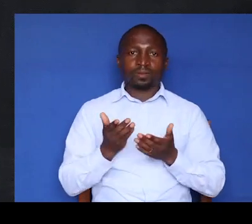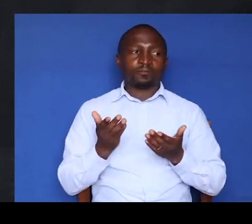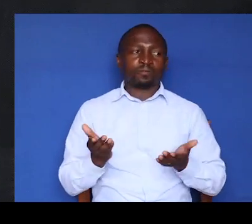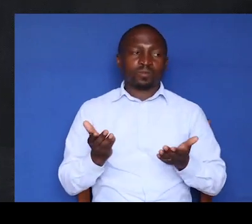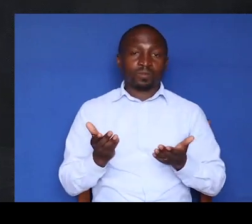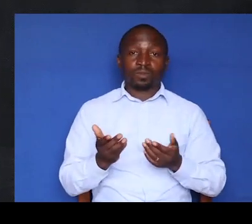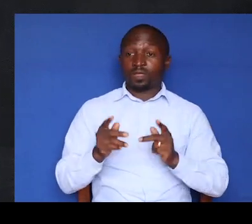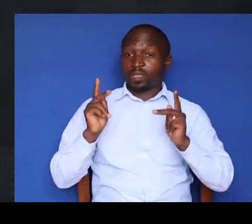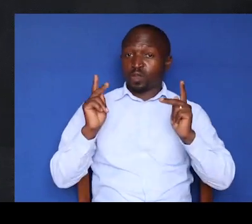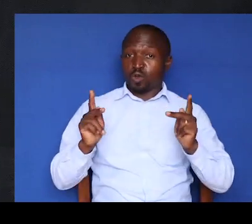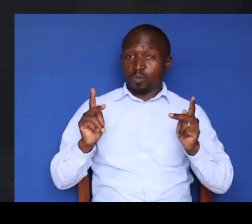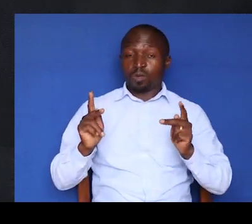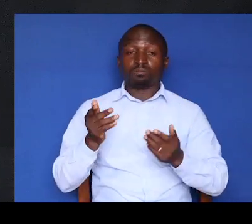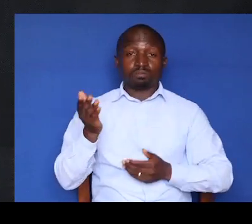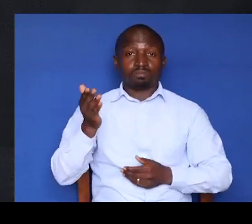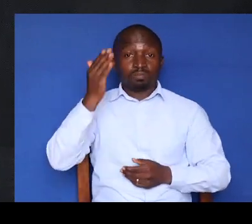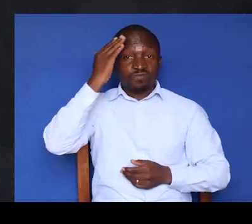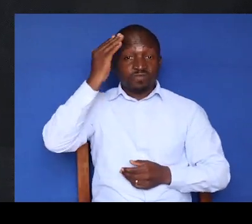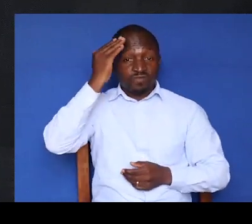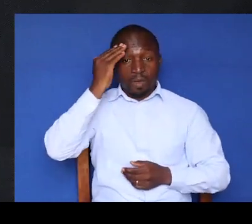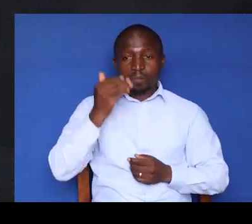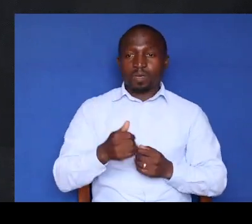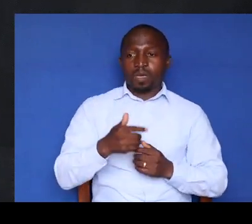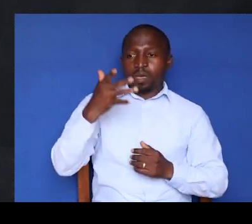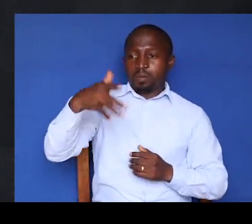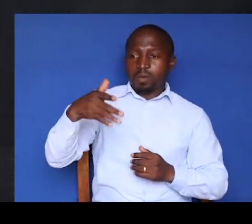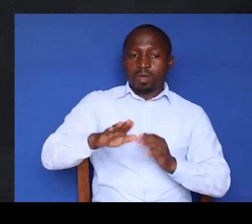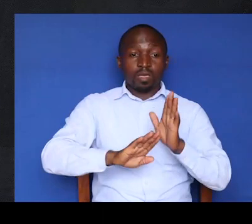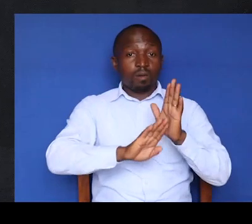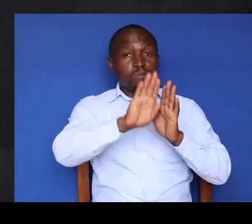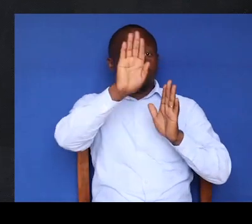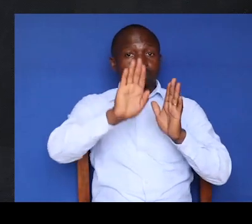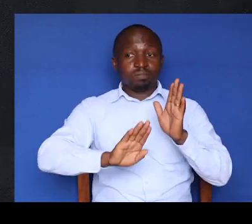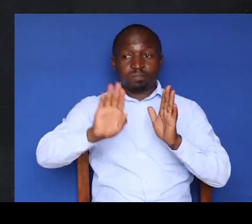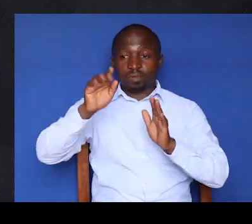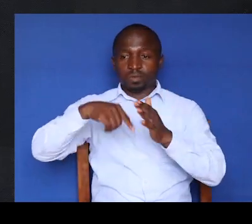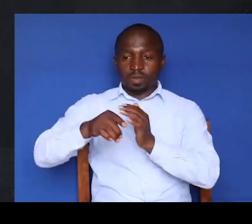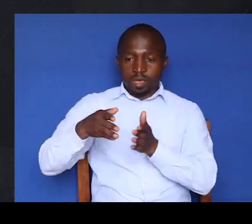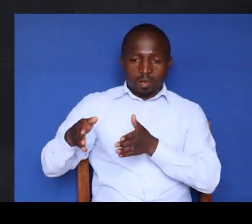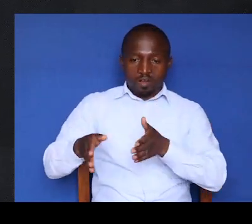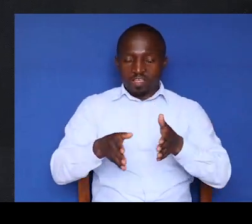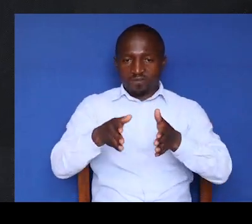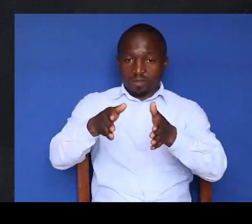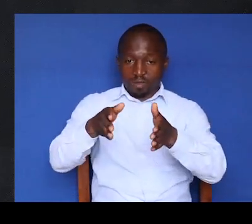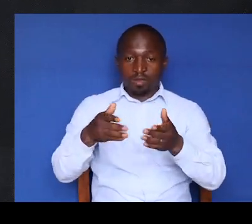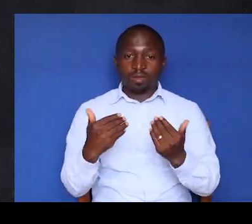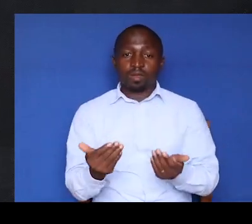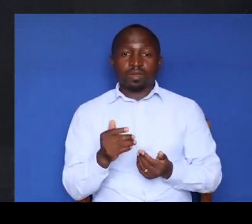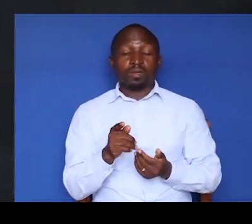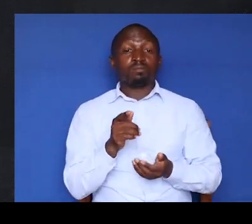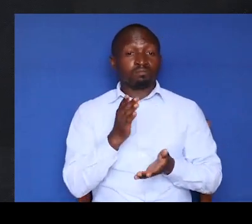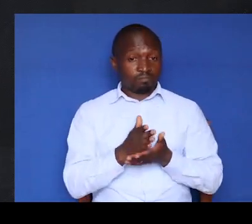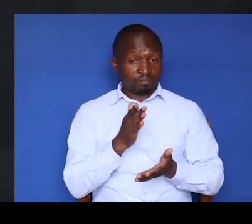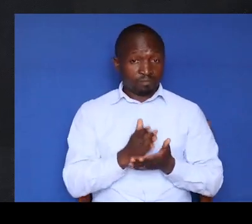it is commonly known that variation of water volume in the river system is